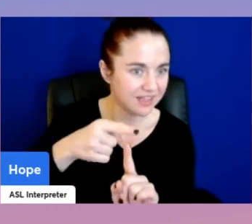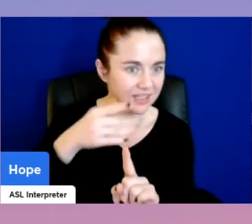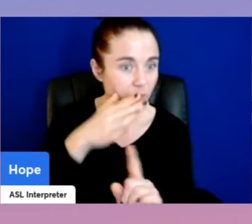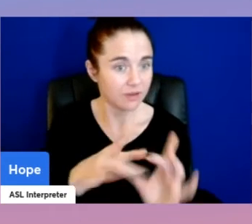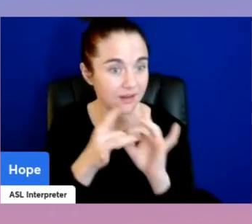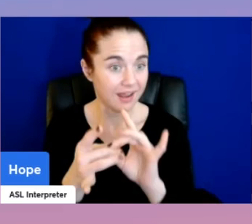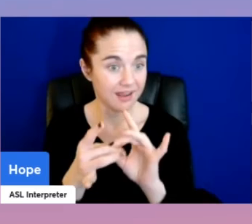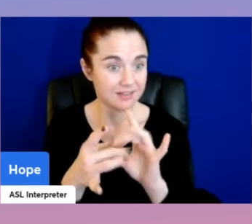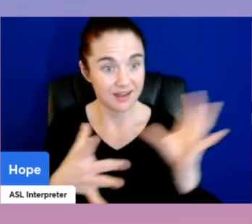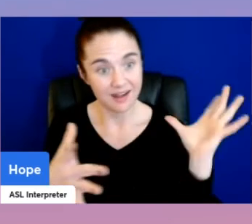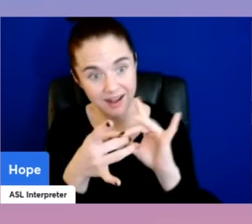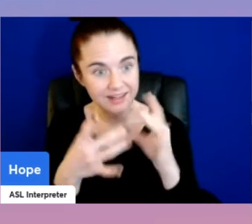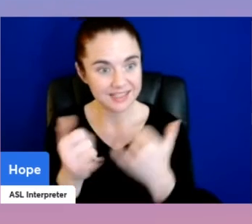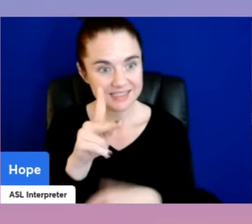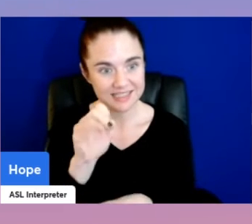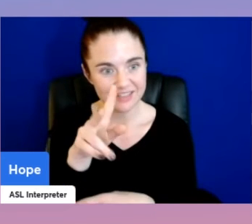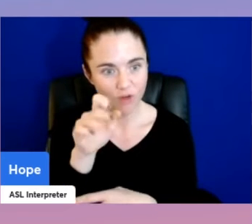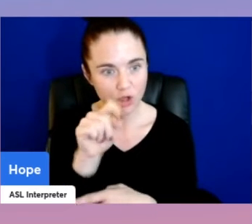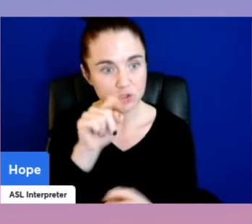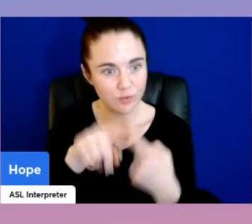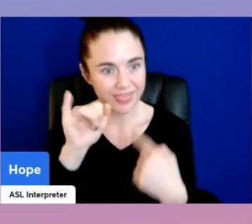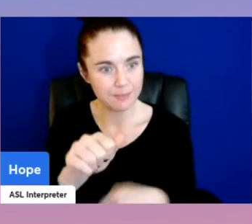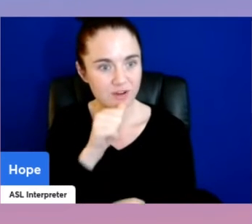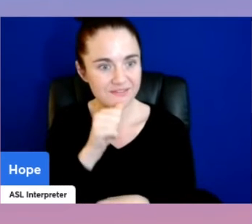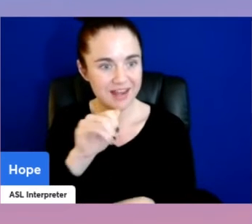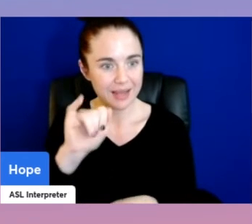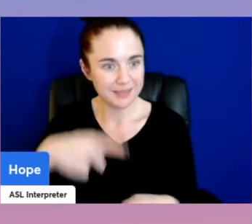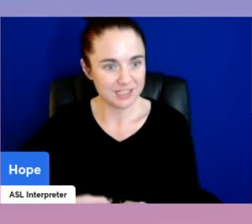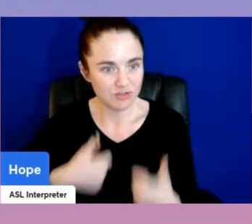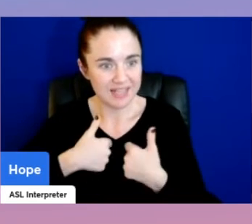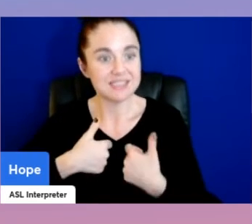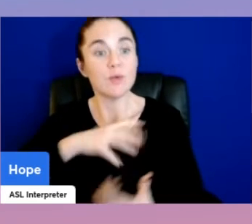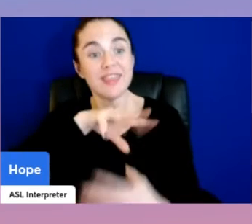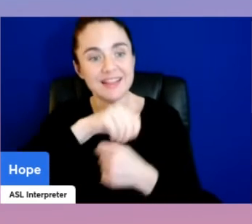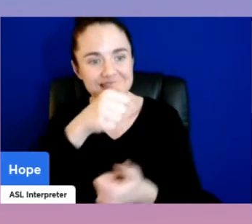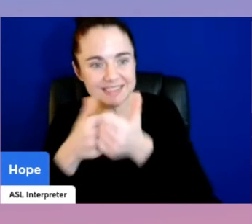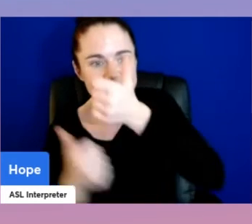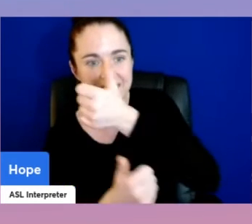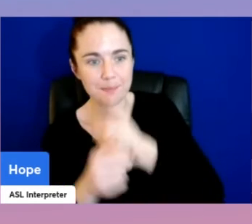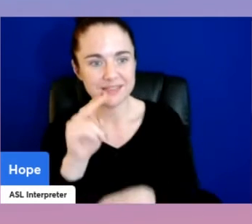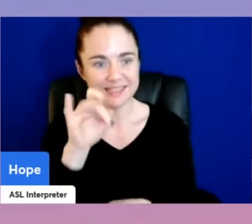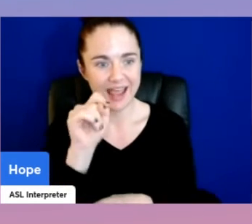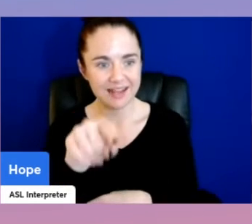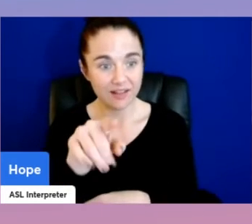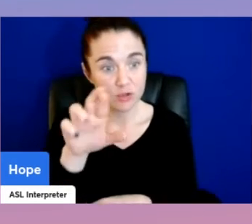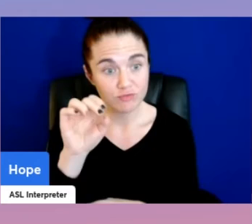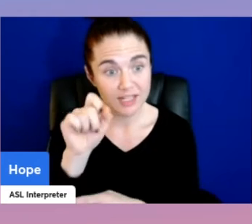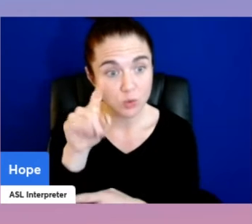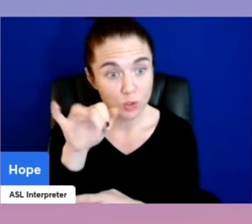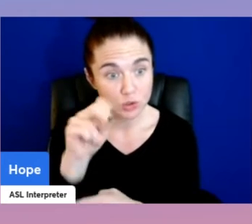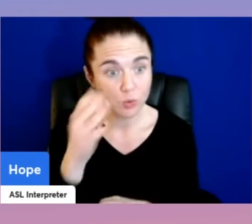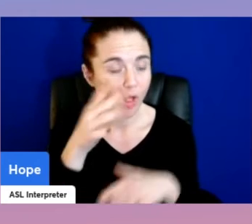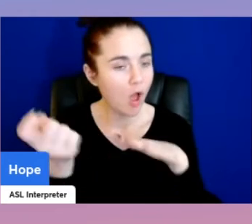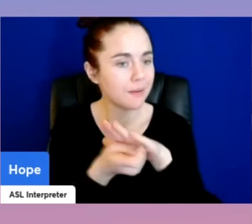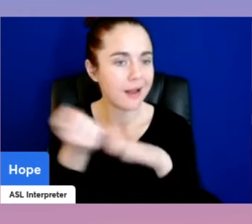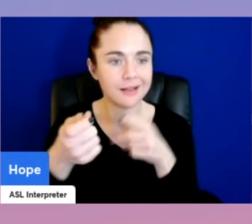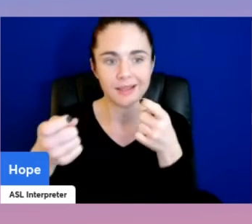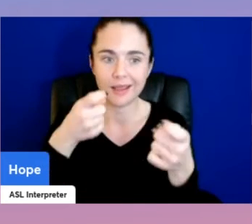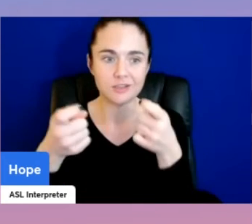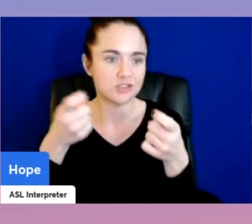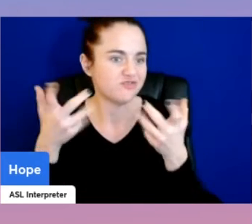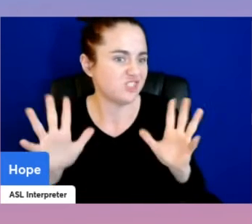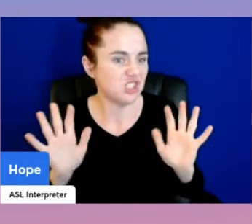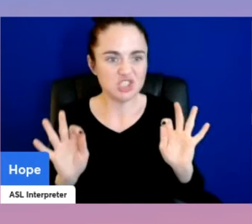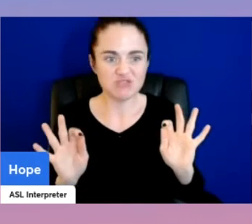vault on that private IP address within that subnet. The DNS resolution will automatically handle, so you